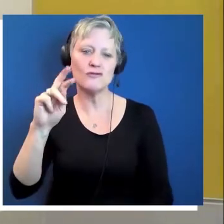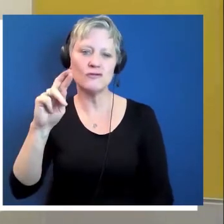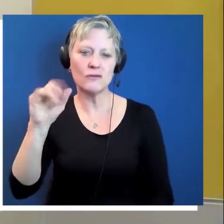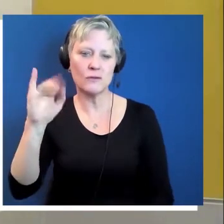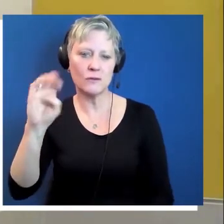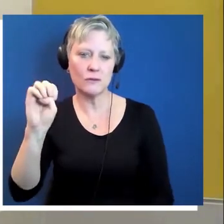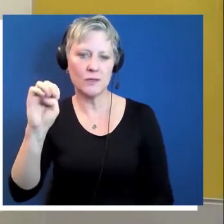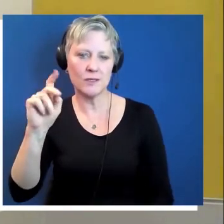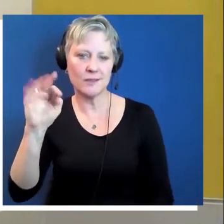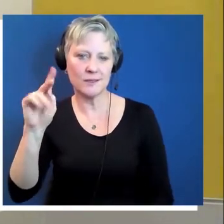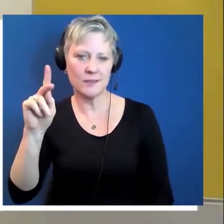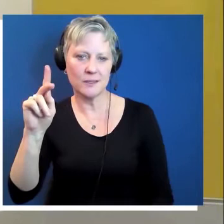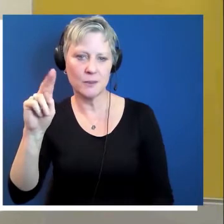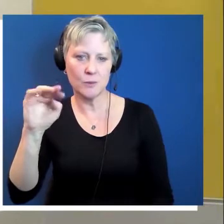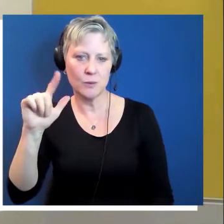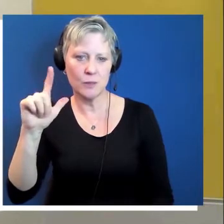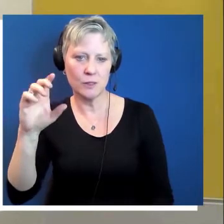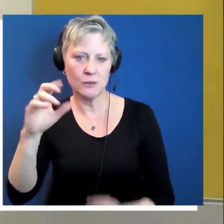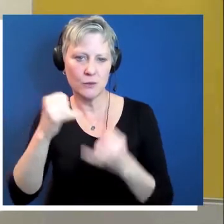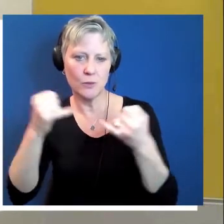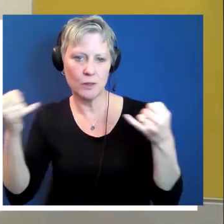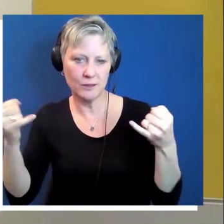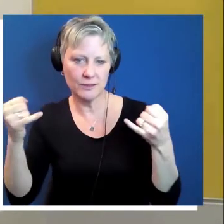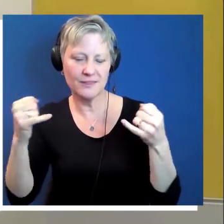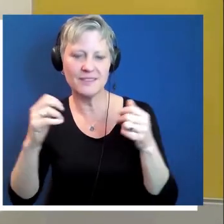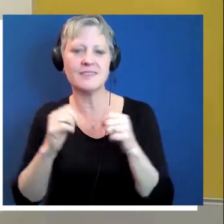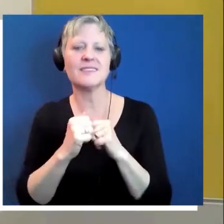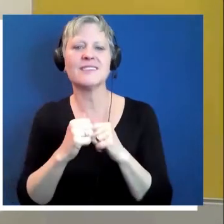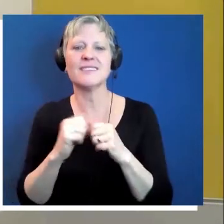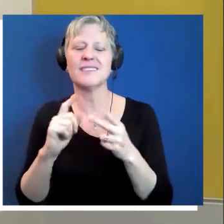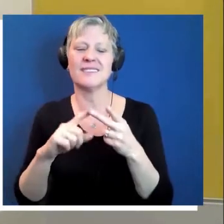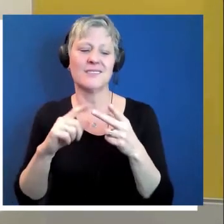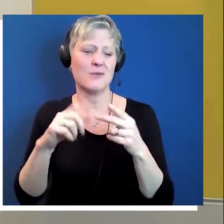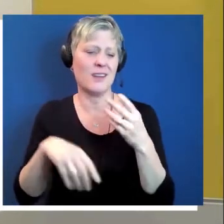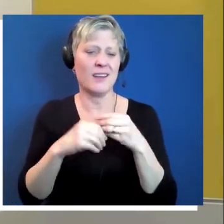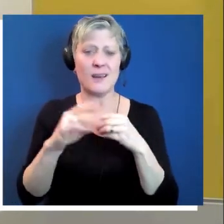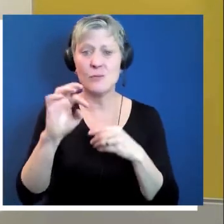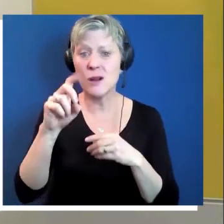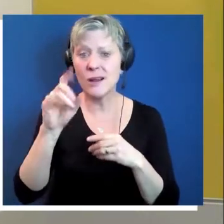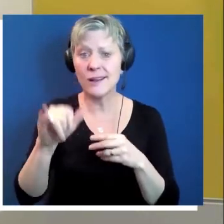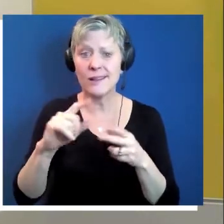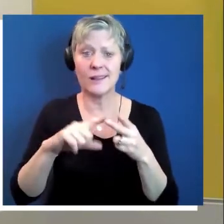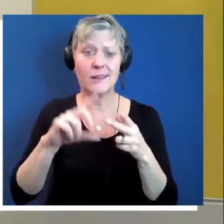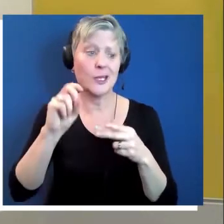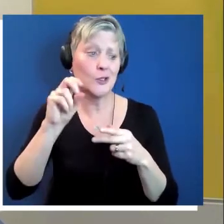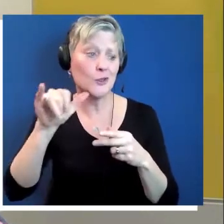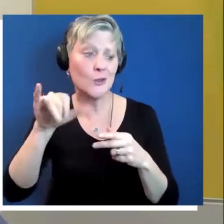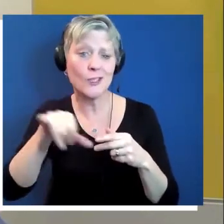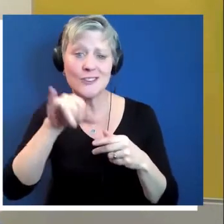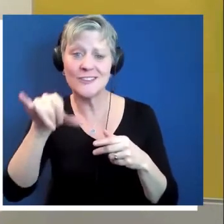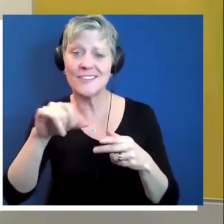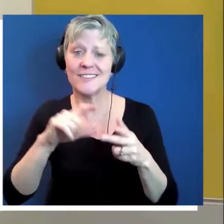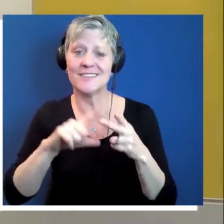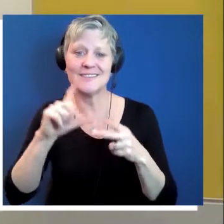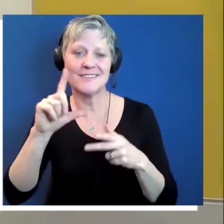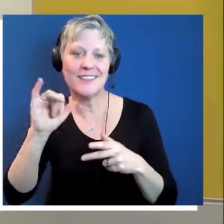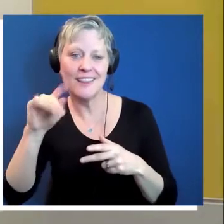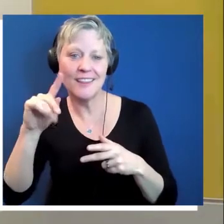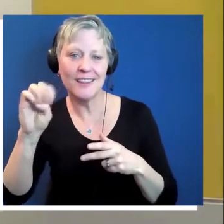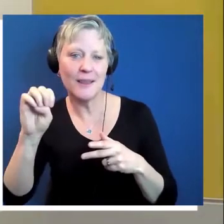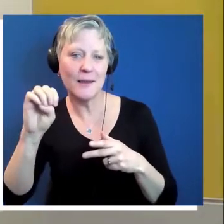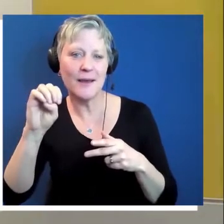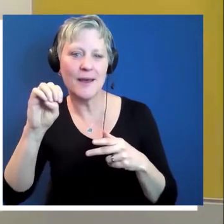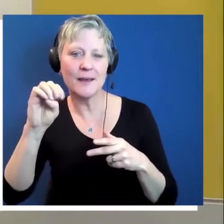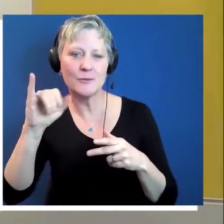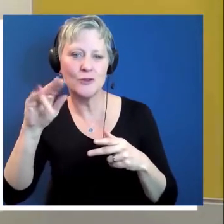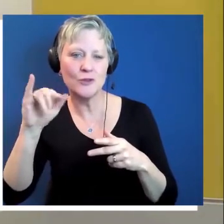broccoli going in there. It's got a little bit of soy sauce. We'll give it a twist with a little bit of lime juice and some peanuts at the end. All right, so the first thing I want to do is